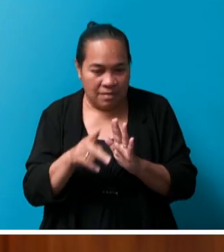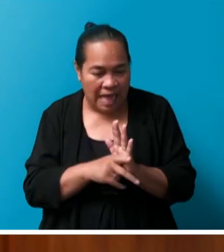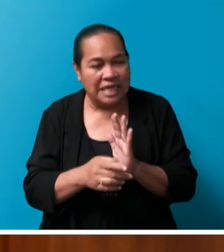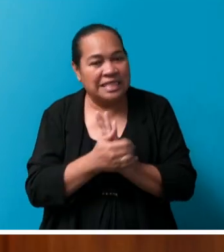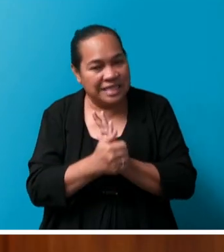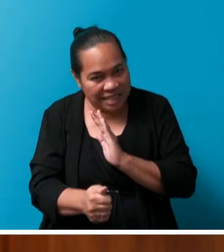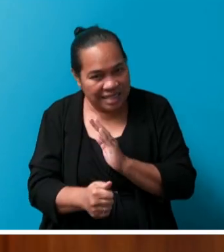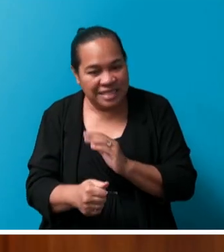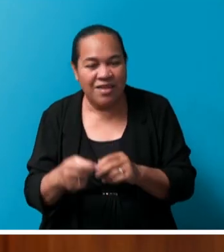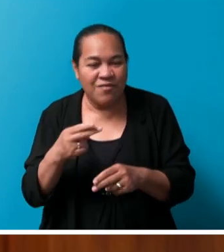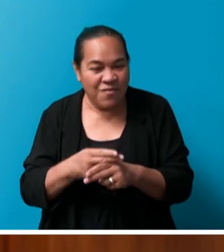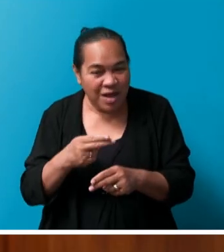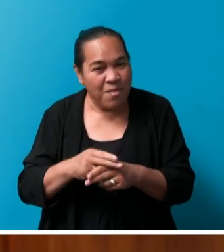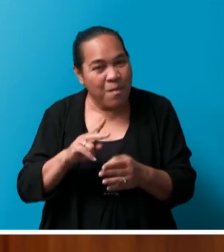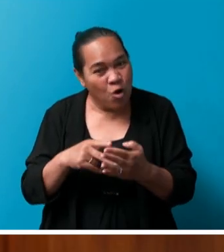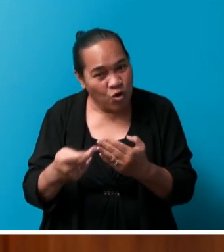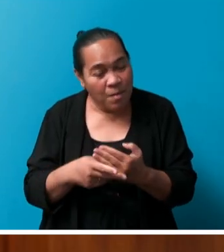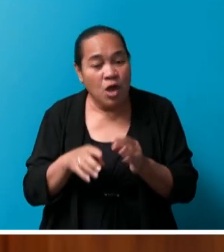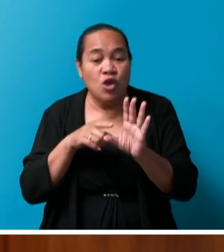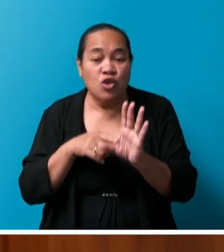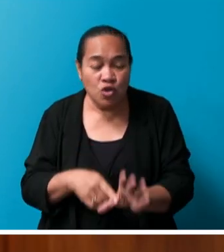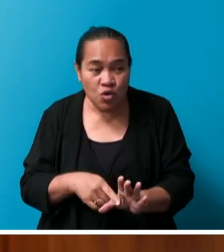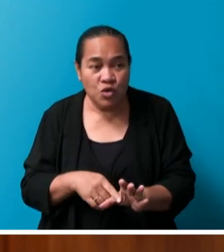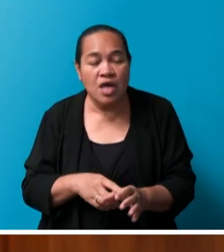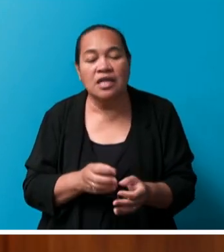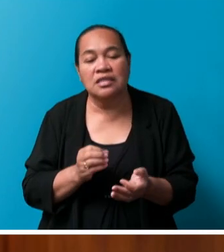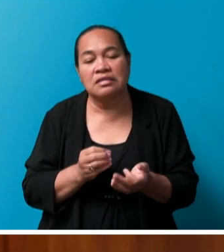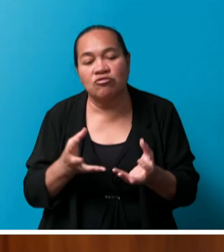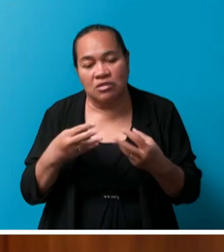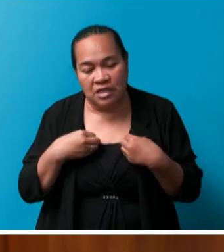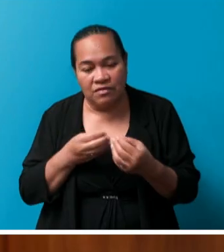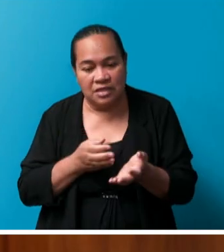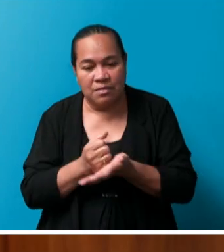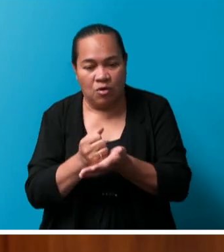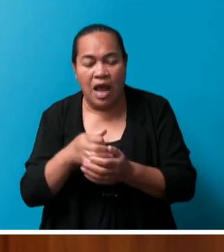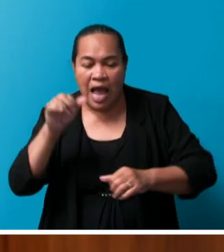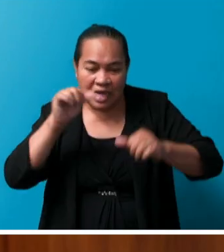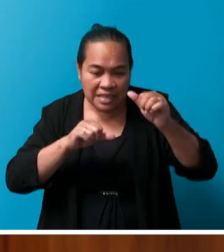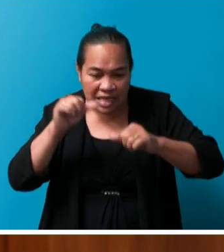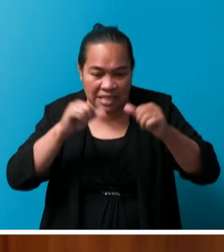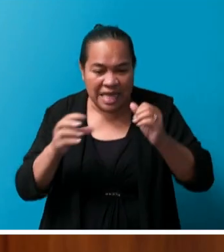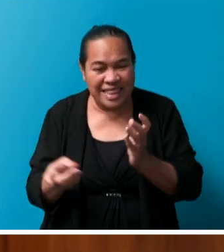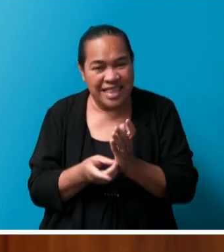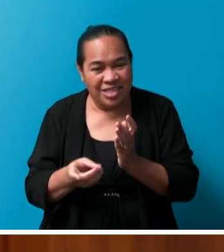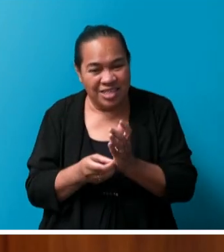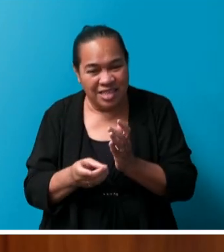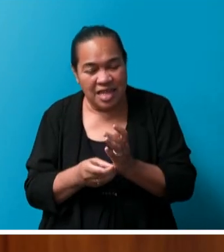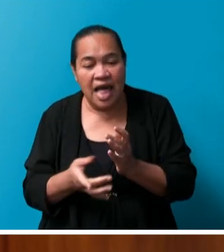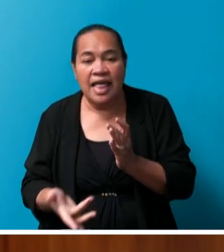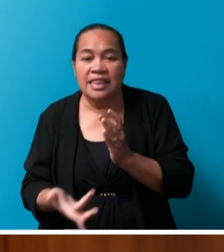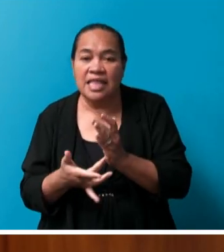program, youth internship support, access in digital technology innovation